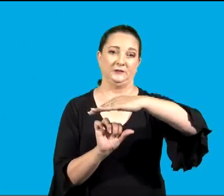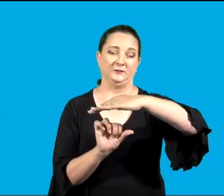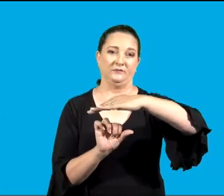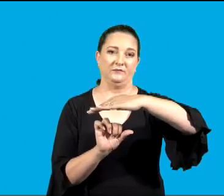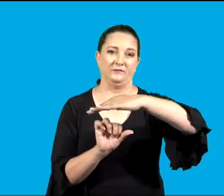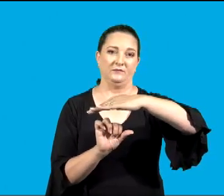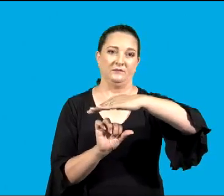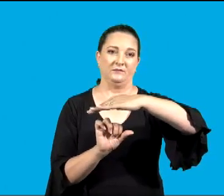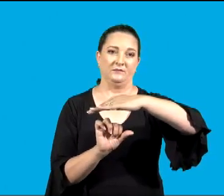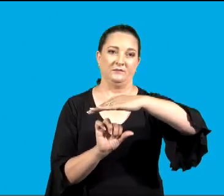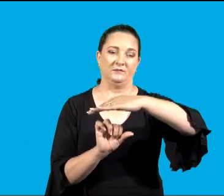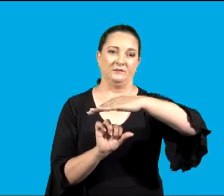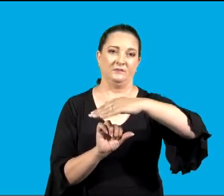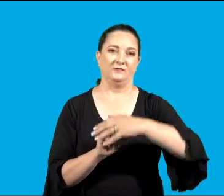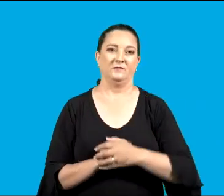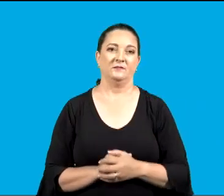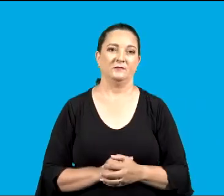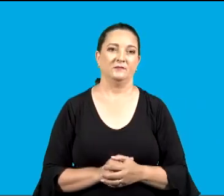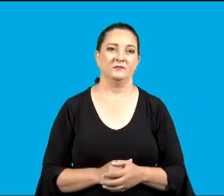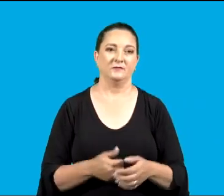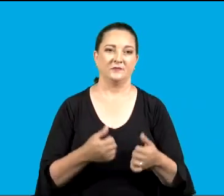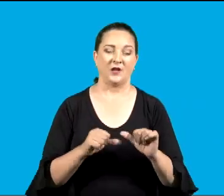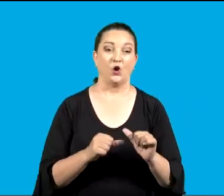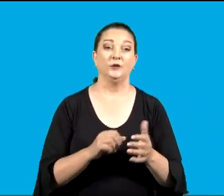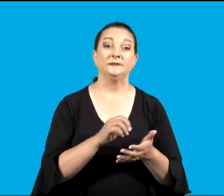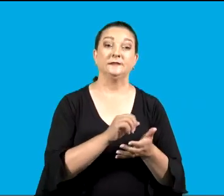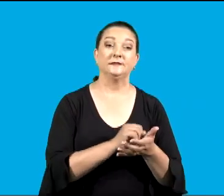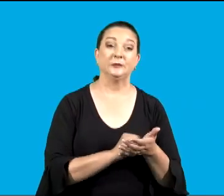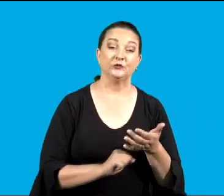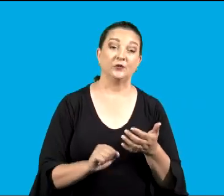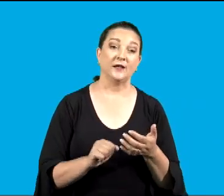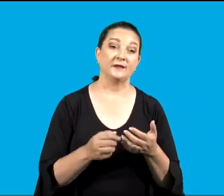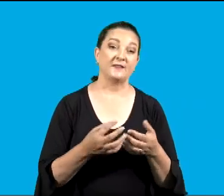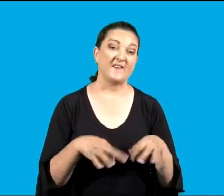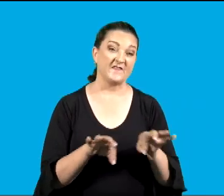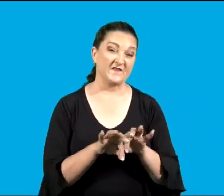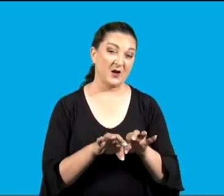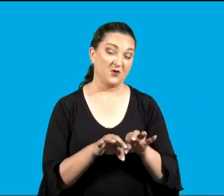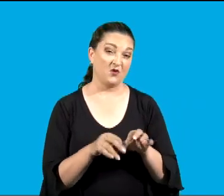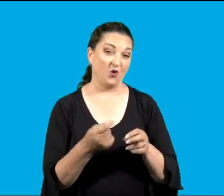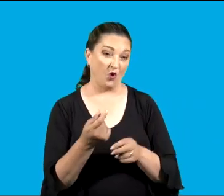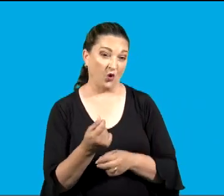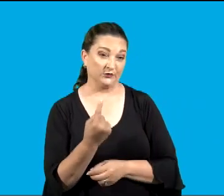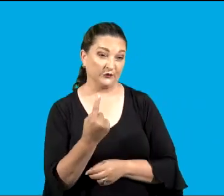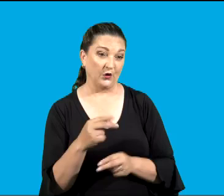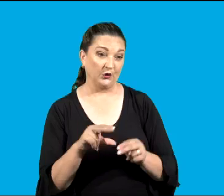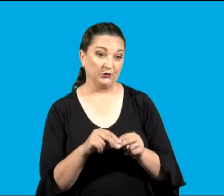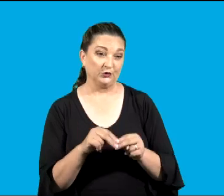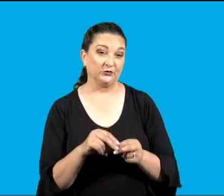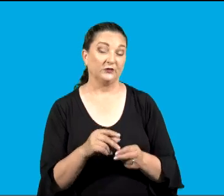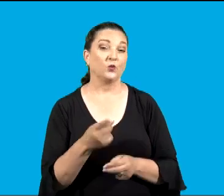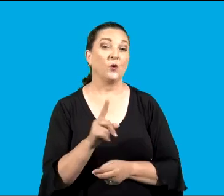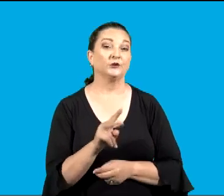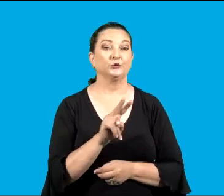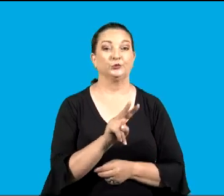46. And then I subtract my variable cost per unit. And my variable cost per